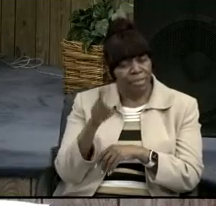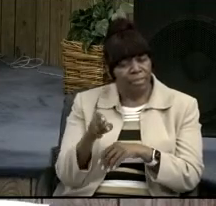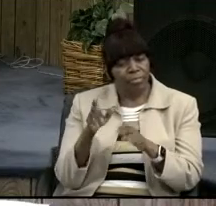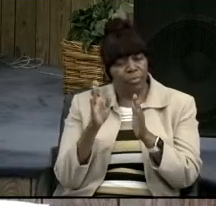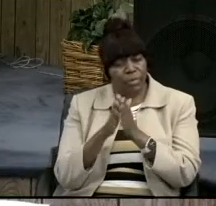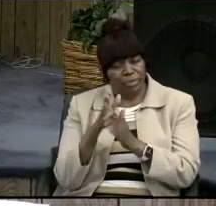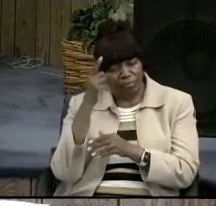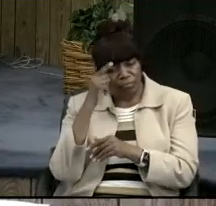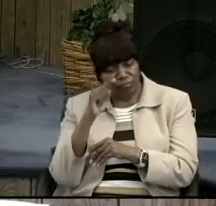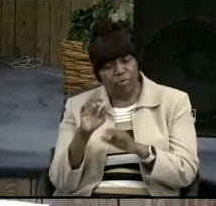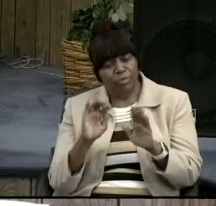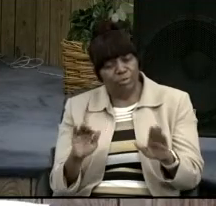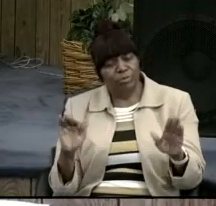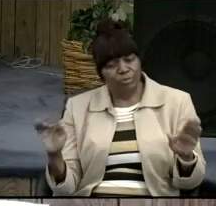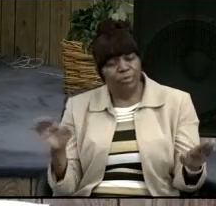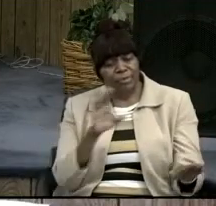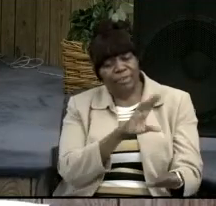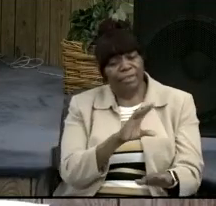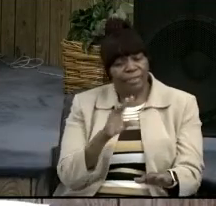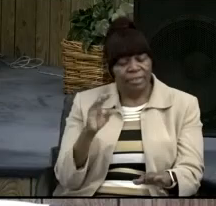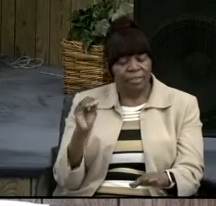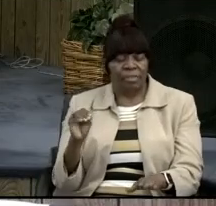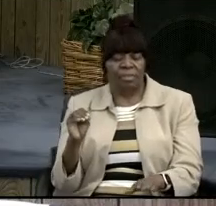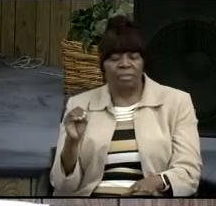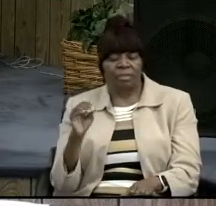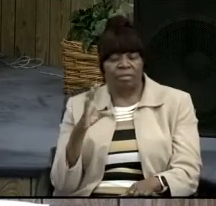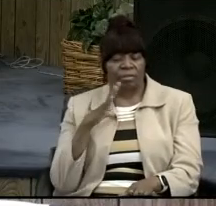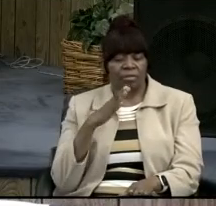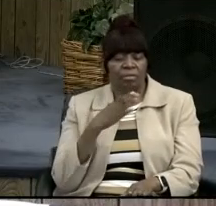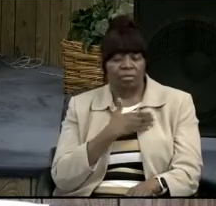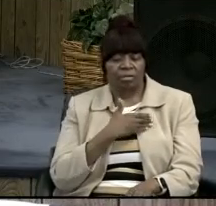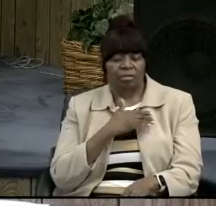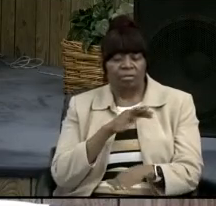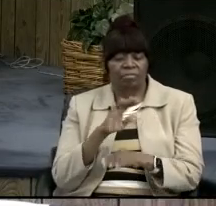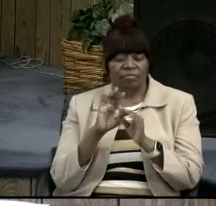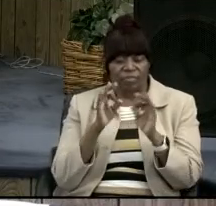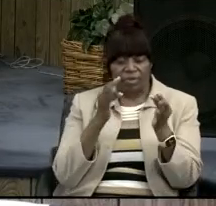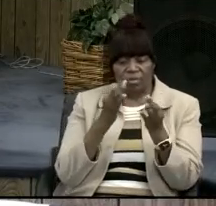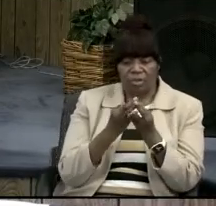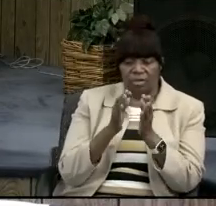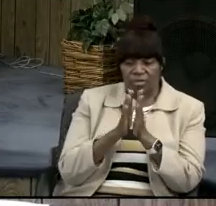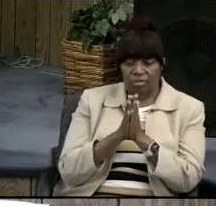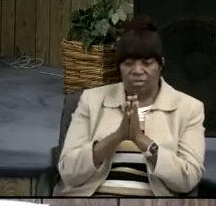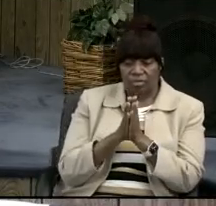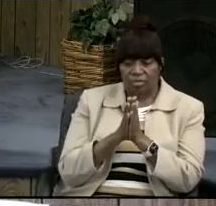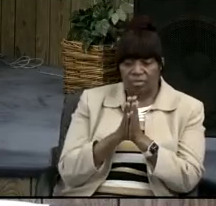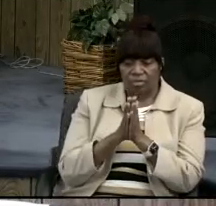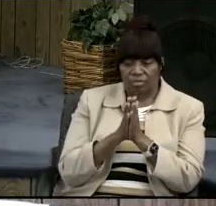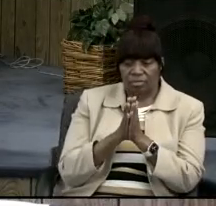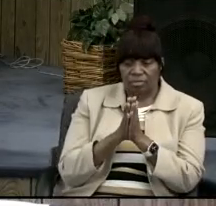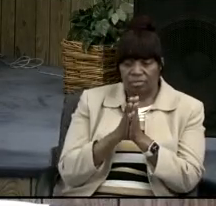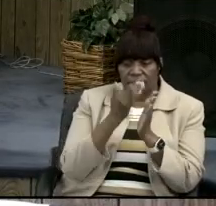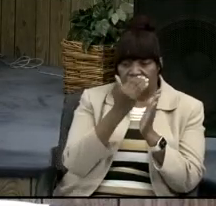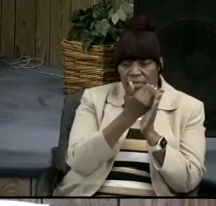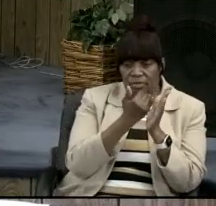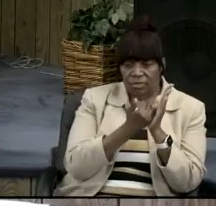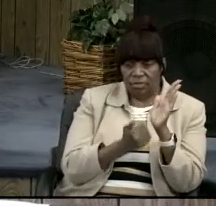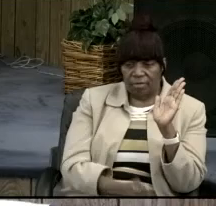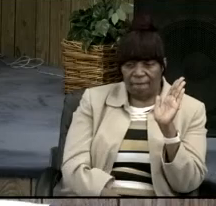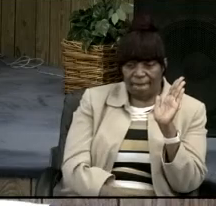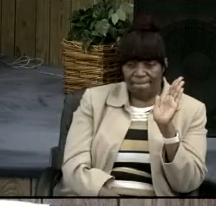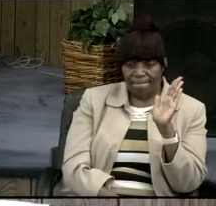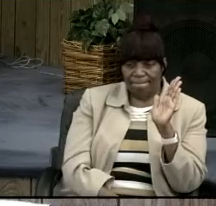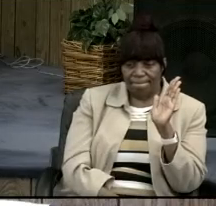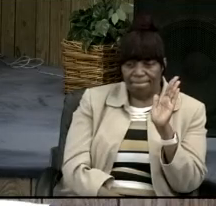for our children, pray for ourselves. And that's a way we can pray together. So just look at the little card that you have,